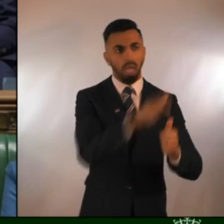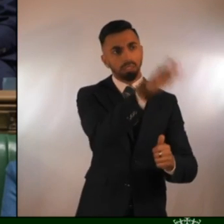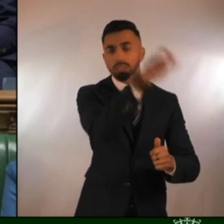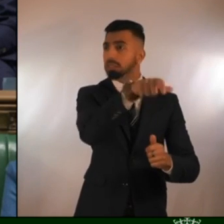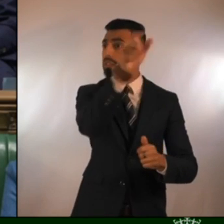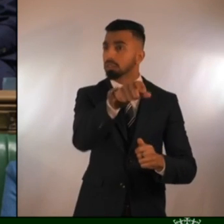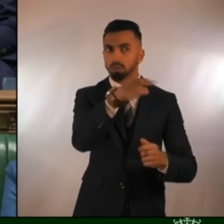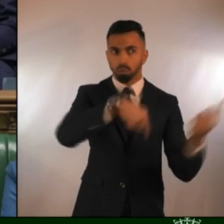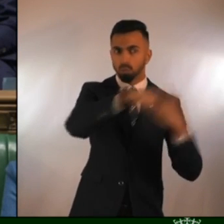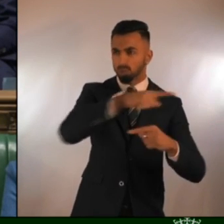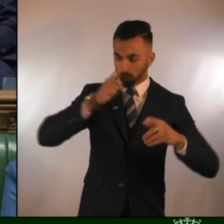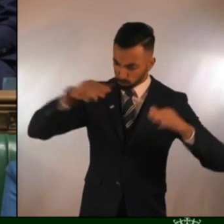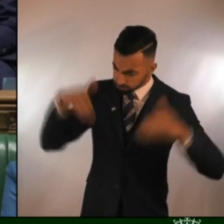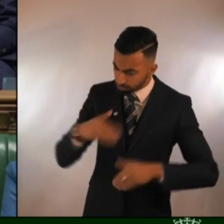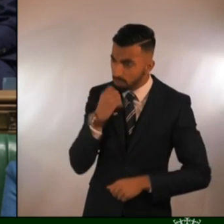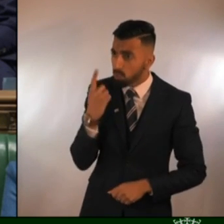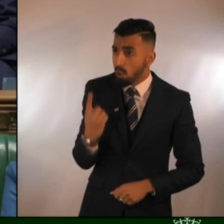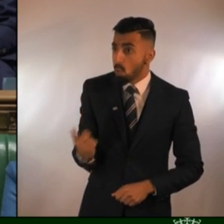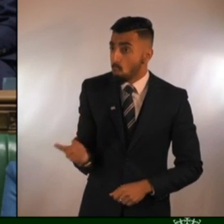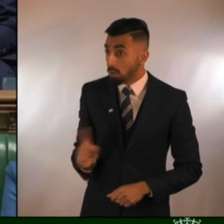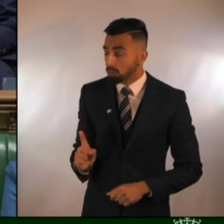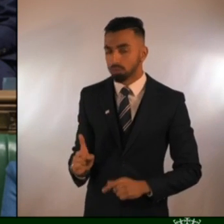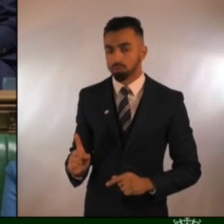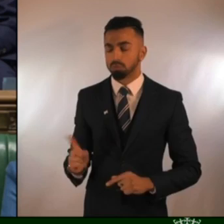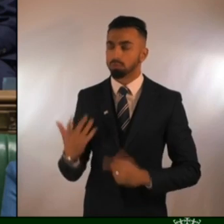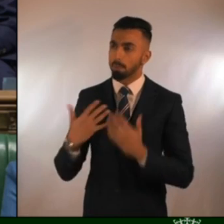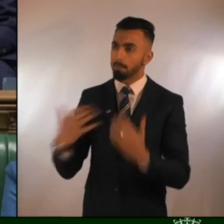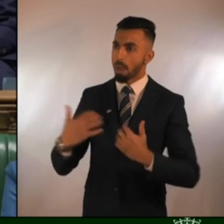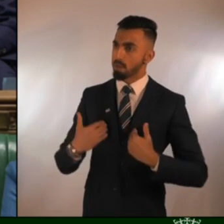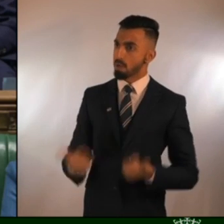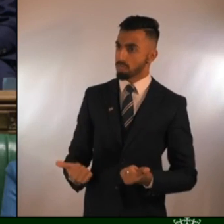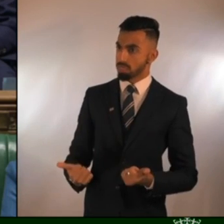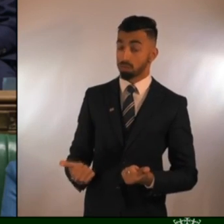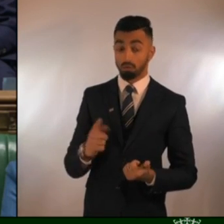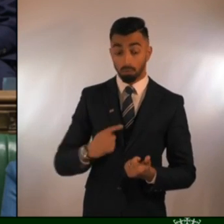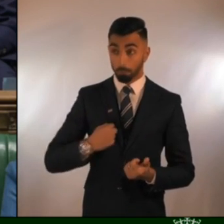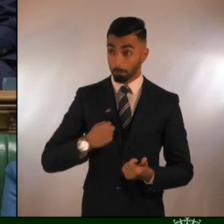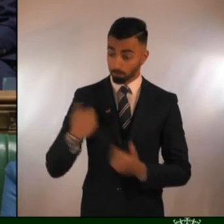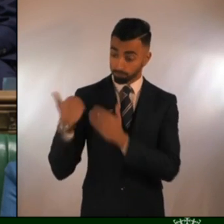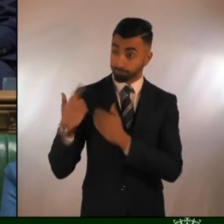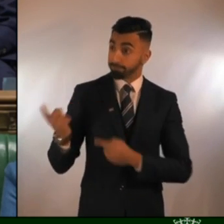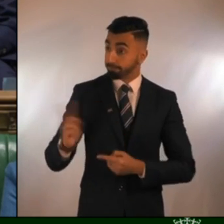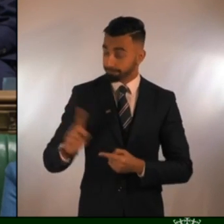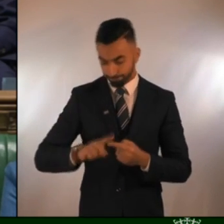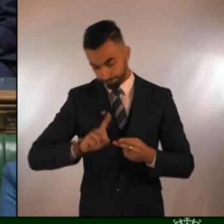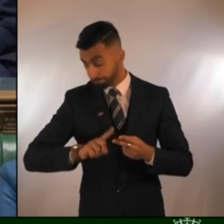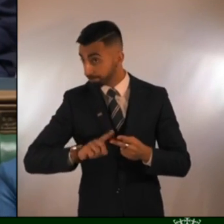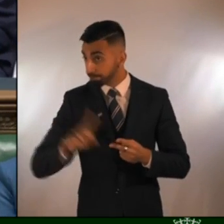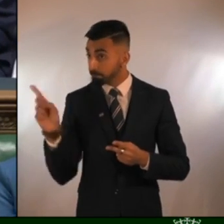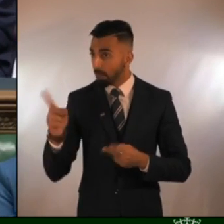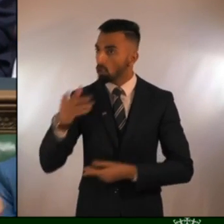response. Today, I want to set out our economic response, so we bring